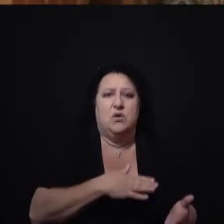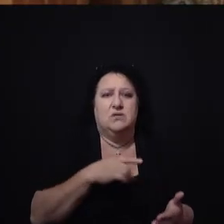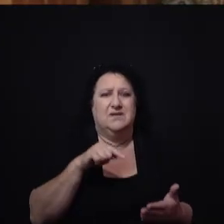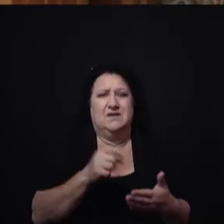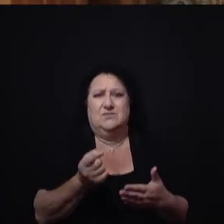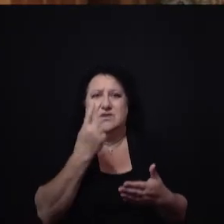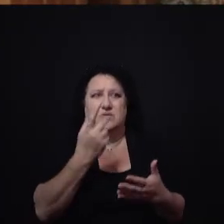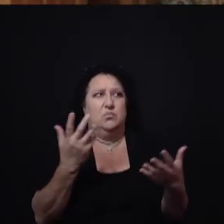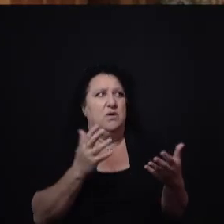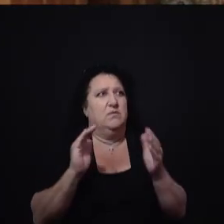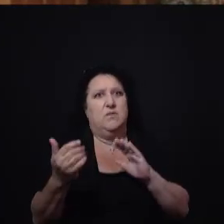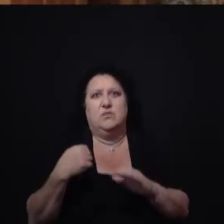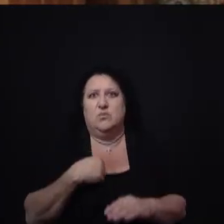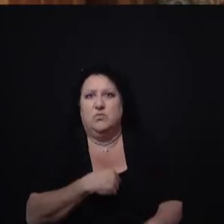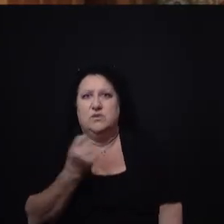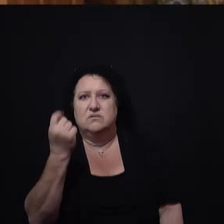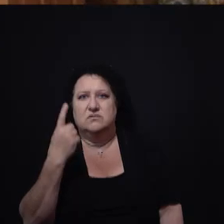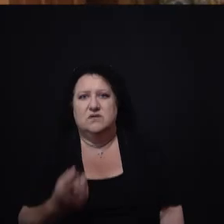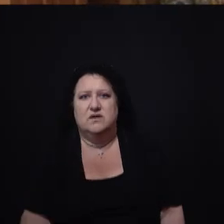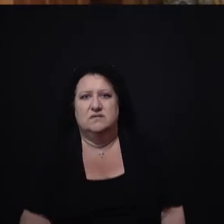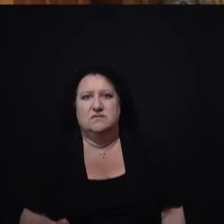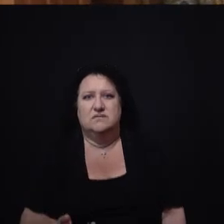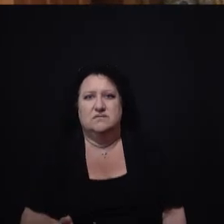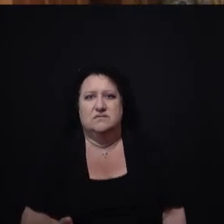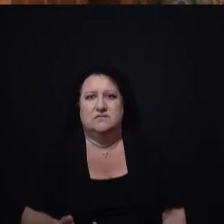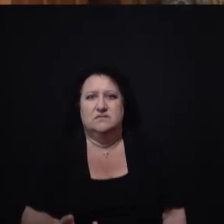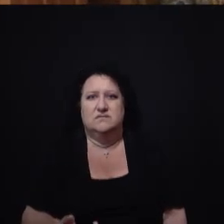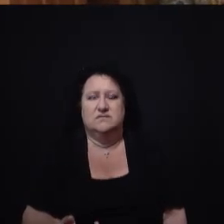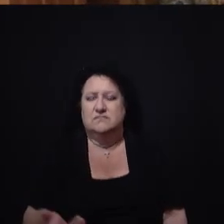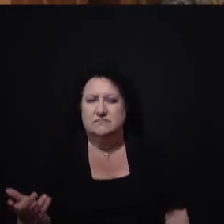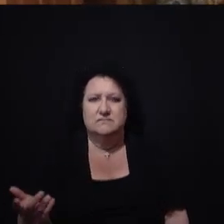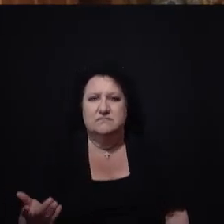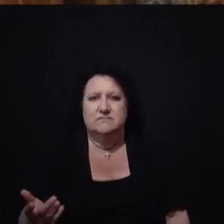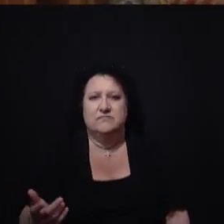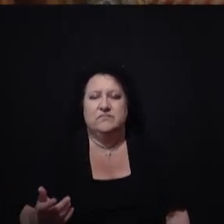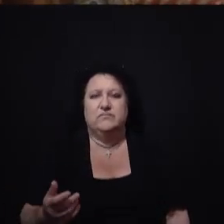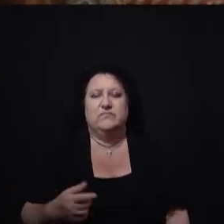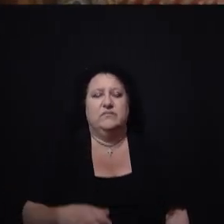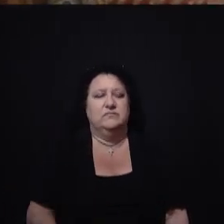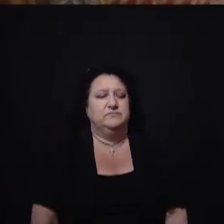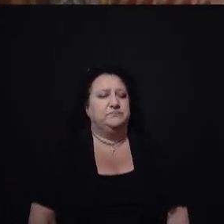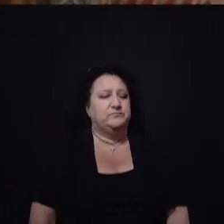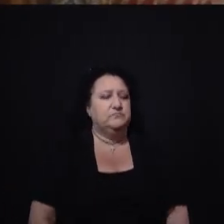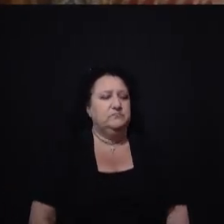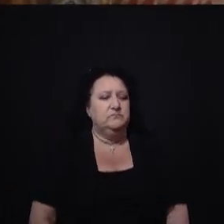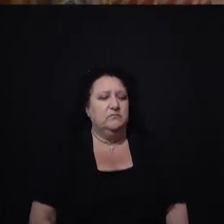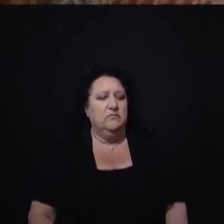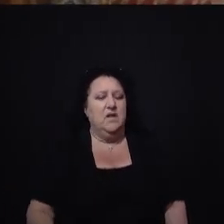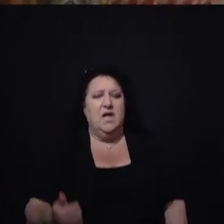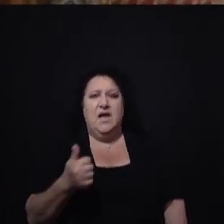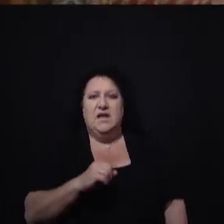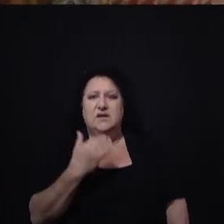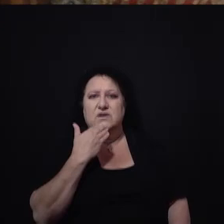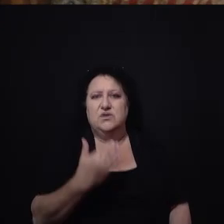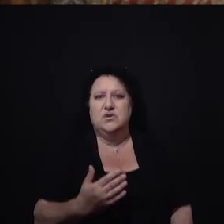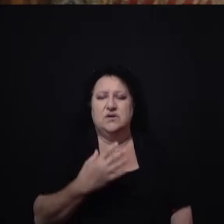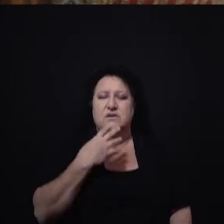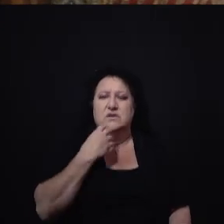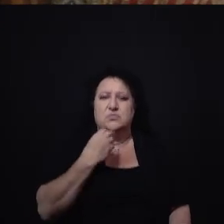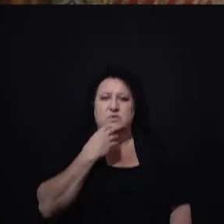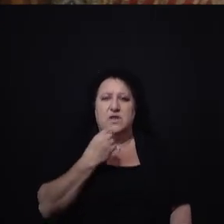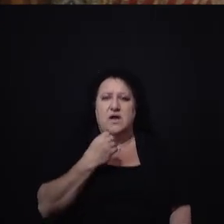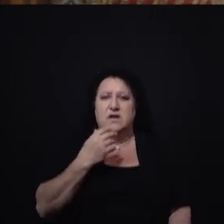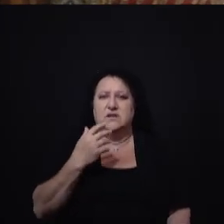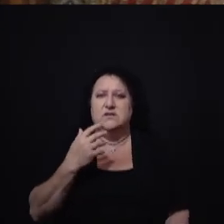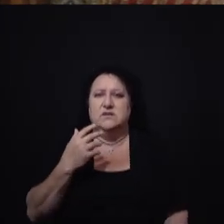Paul knew that some way, somehow, like I said, that there was a what to God's plan. Any good Israelite knew, any good Jew of the